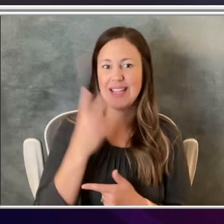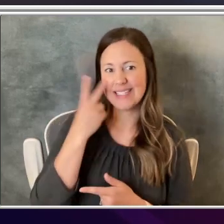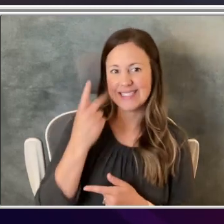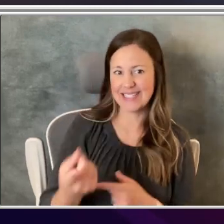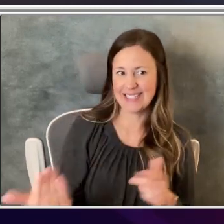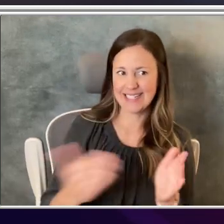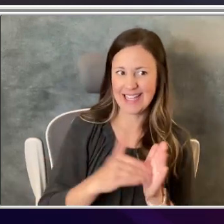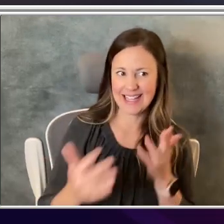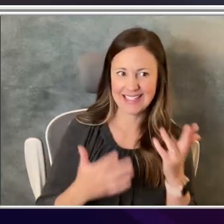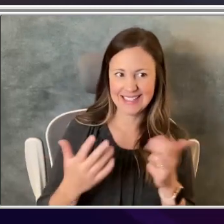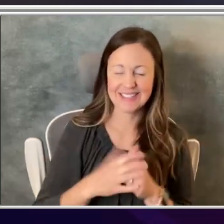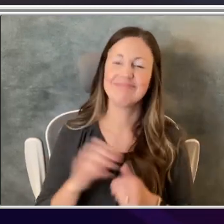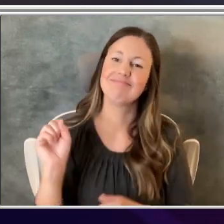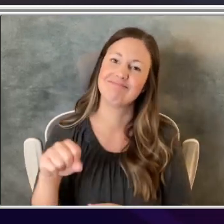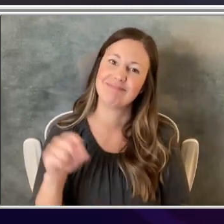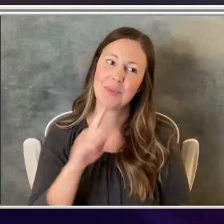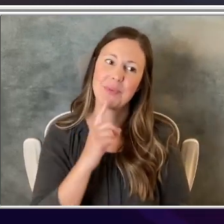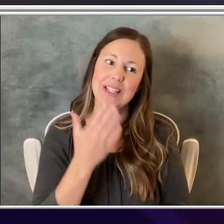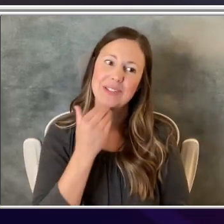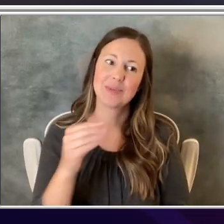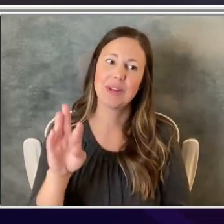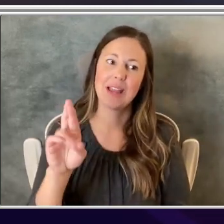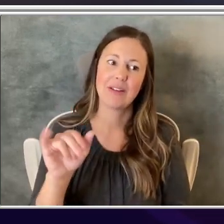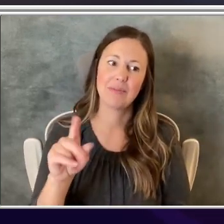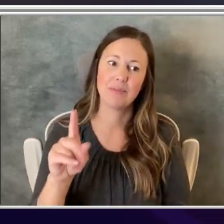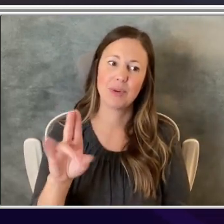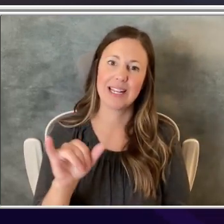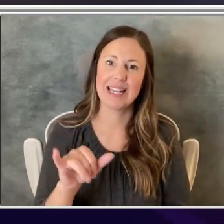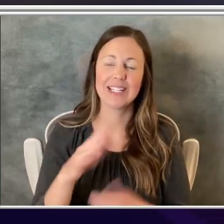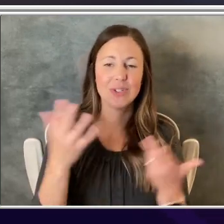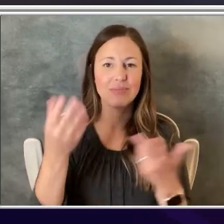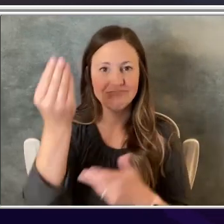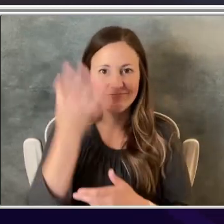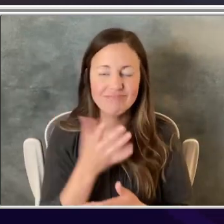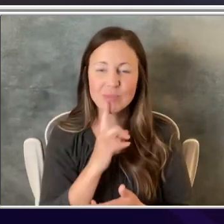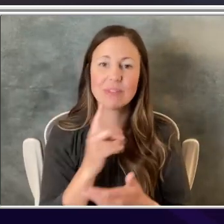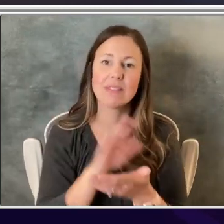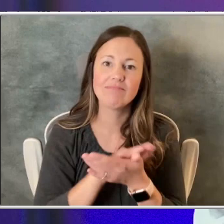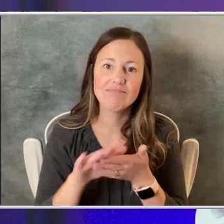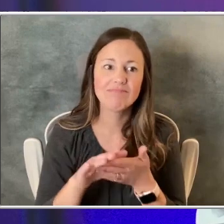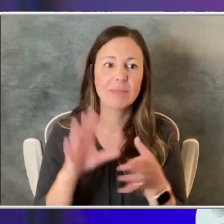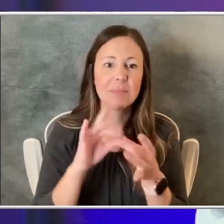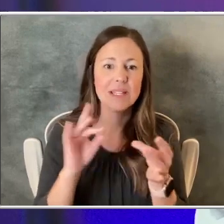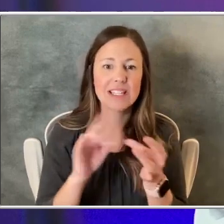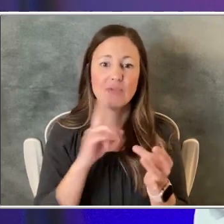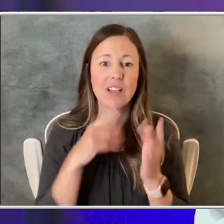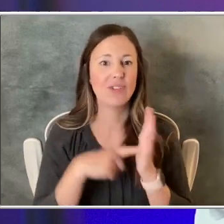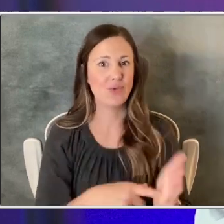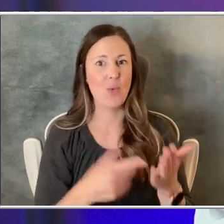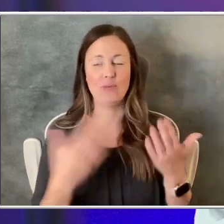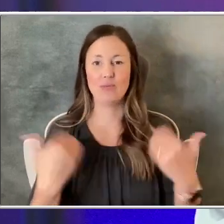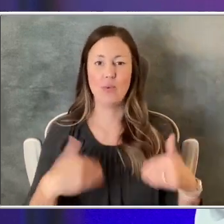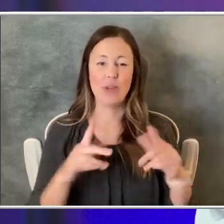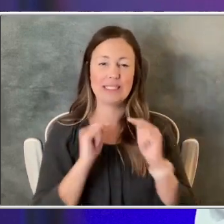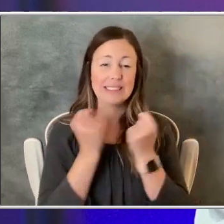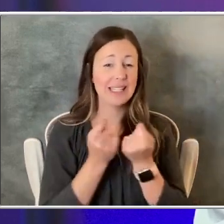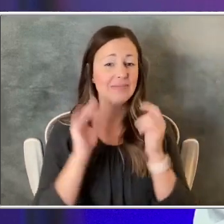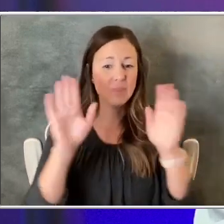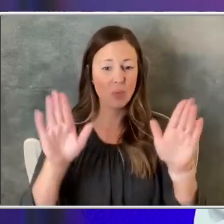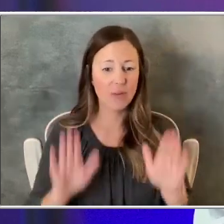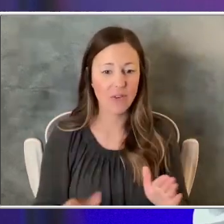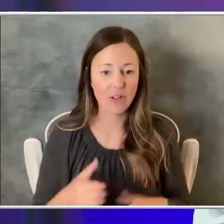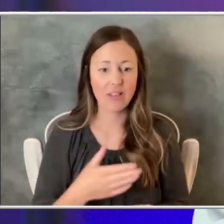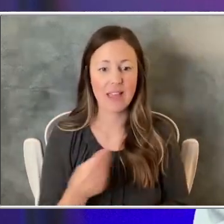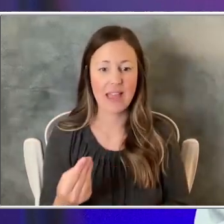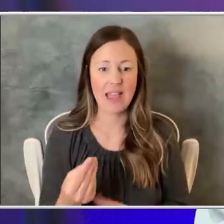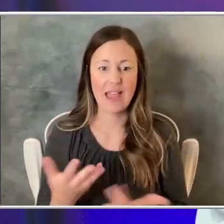Brittany Yeah, again. It's very sweet of Brittany to pass along those kind messages, and I think it's just a reflection of the team we have. We have a wonderful team. It